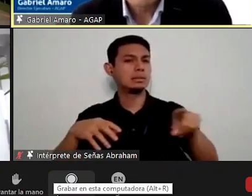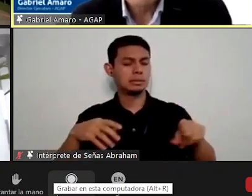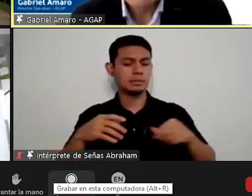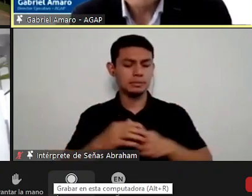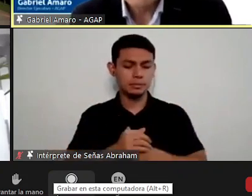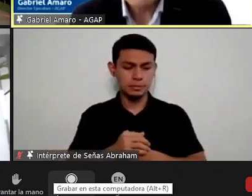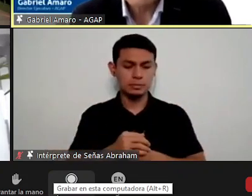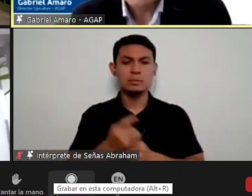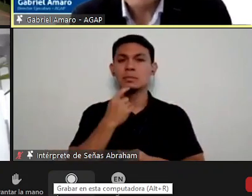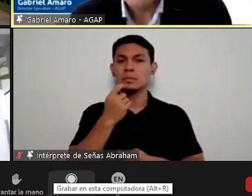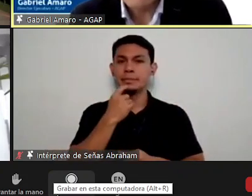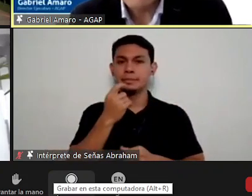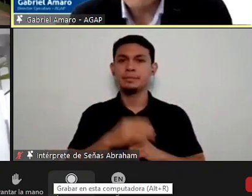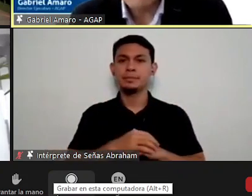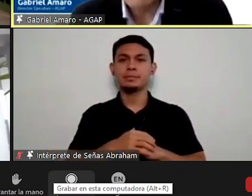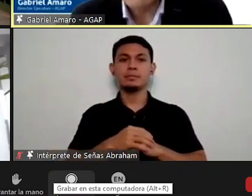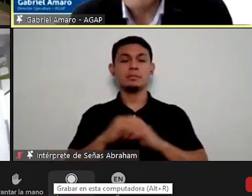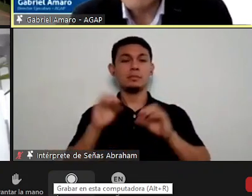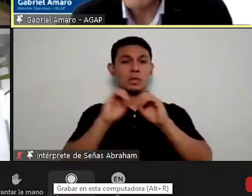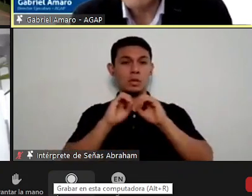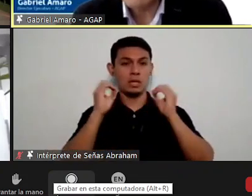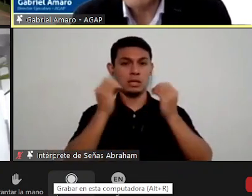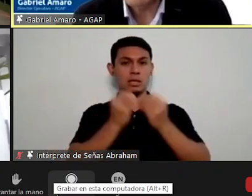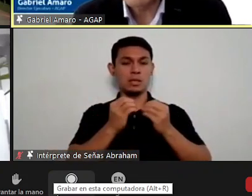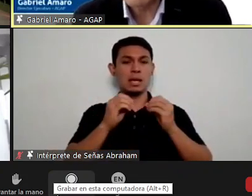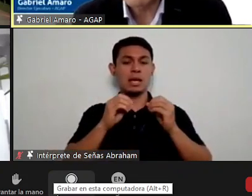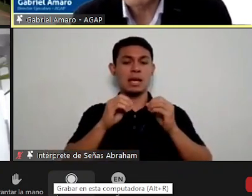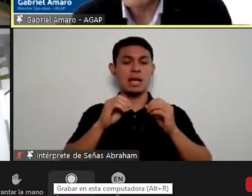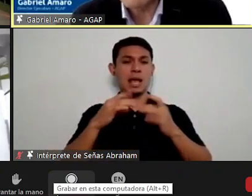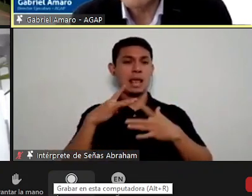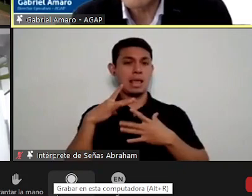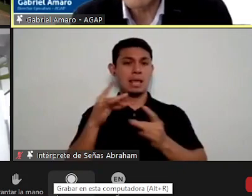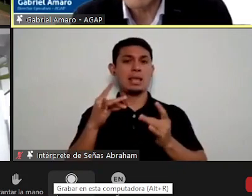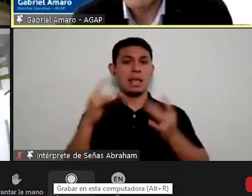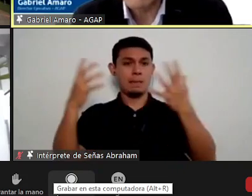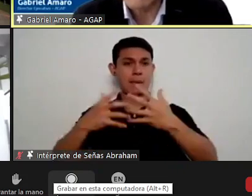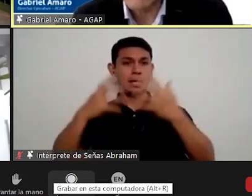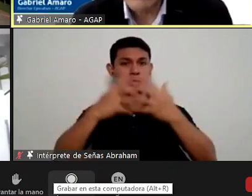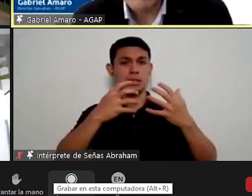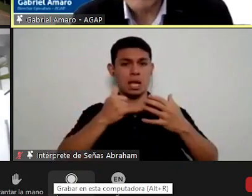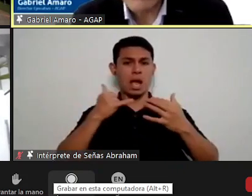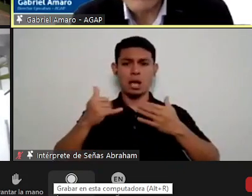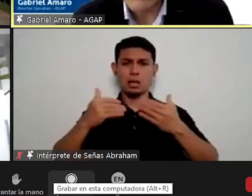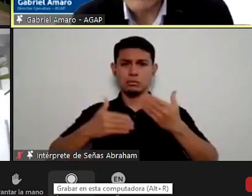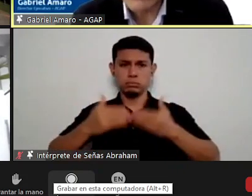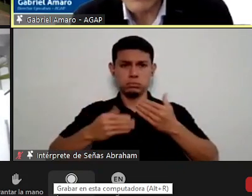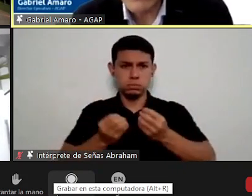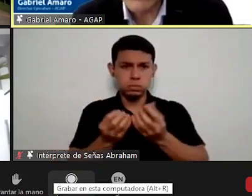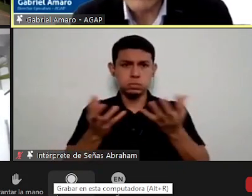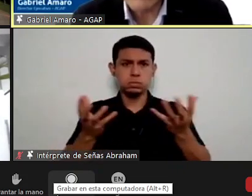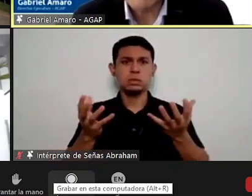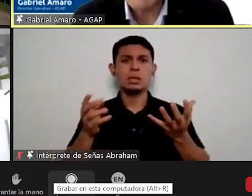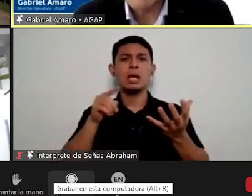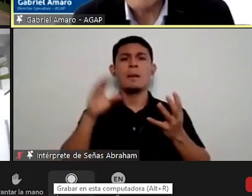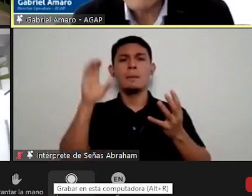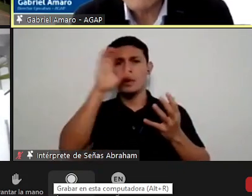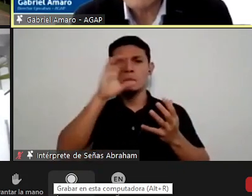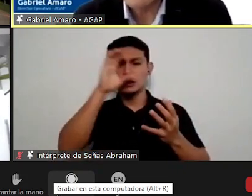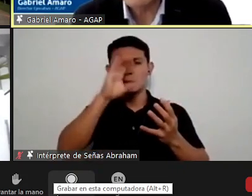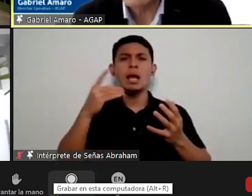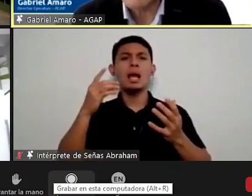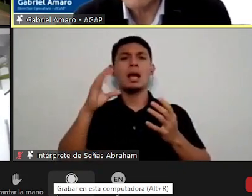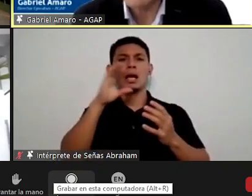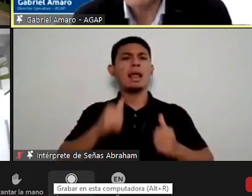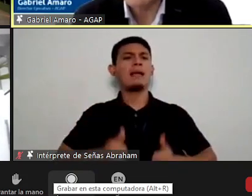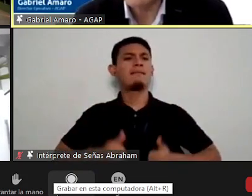our guild it the states as such harmonization of the legitimacy business and productive interest that seeks